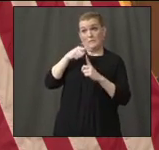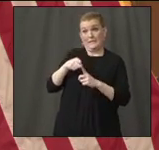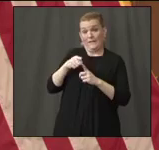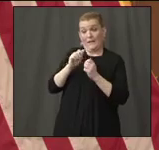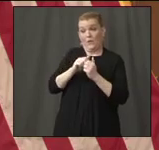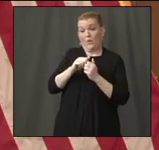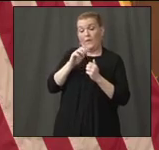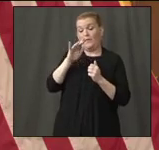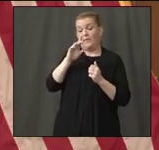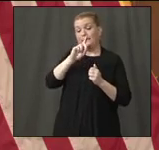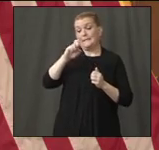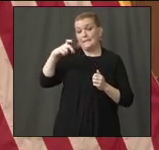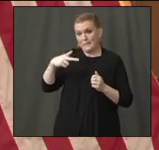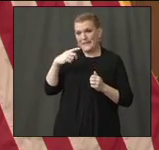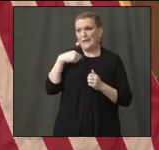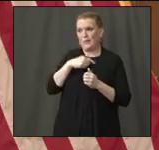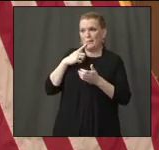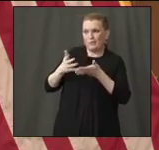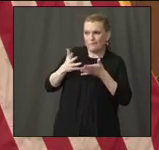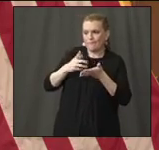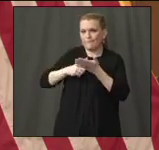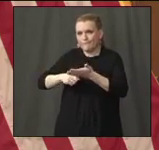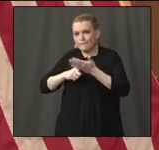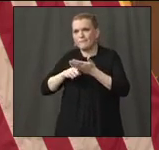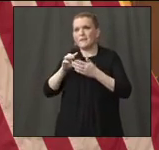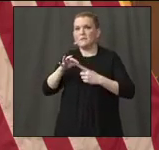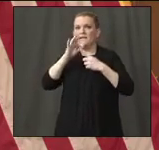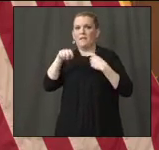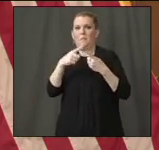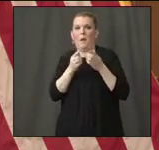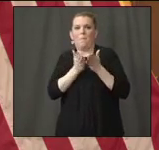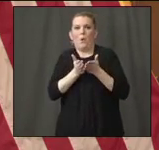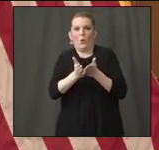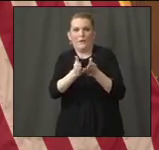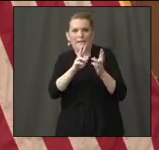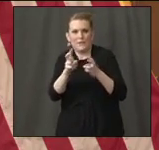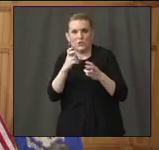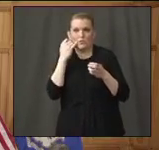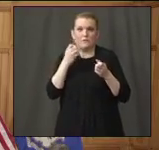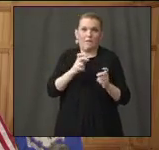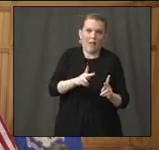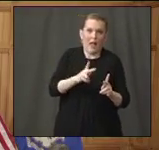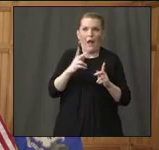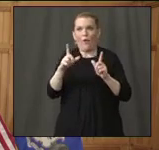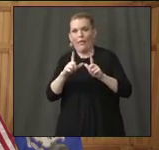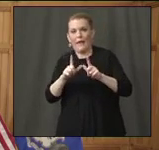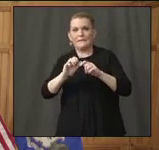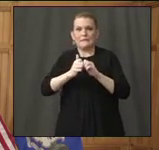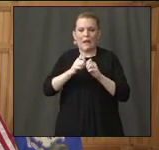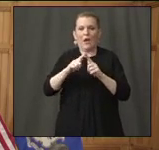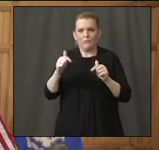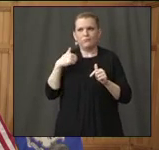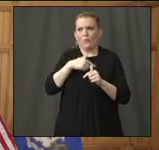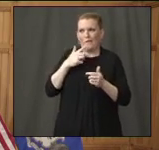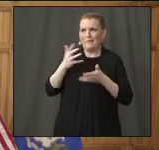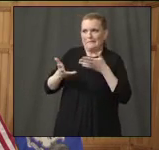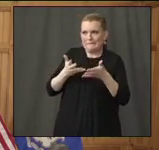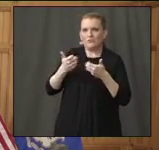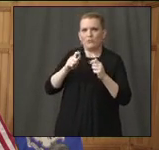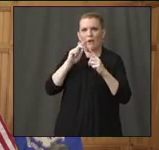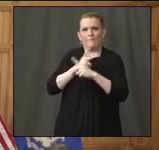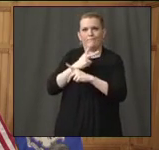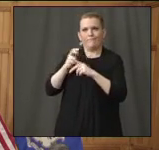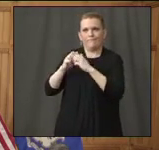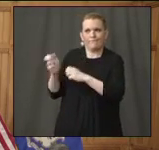to come later this week on that issue directly. Thanks. And Governor, this will be my last question. Thank you. But I'm